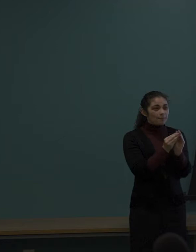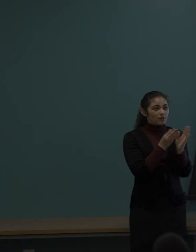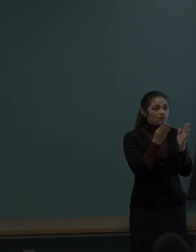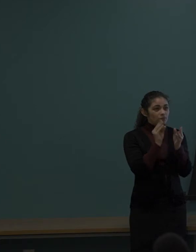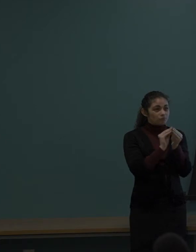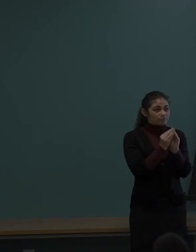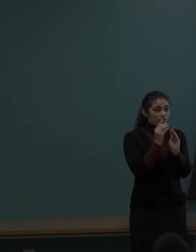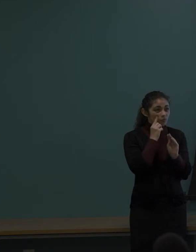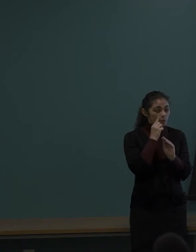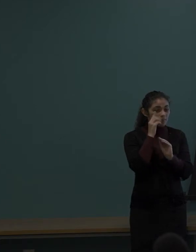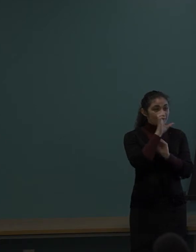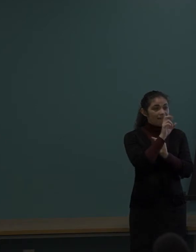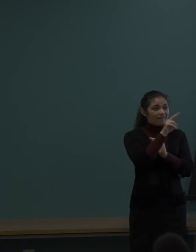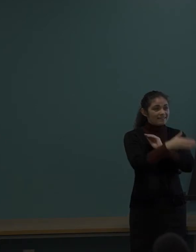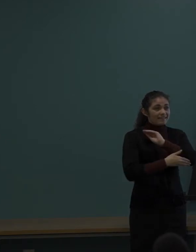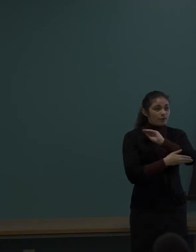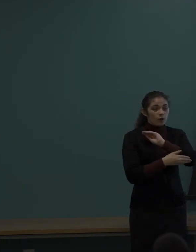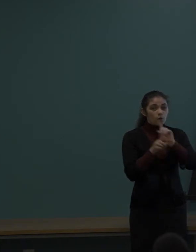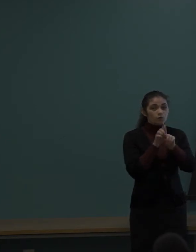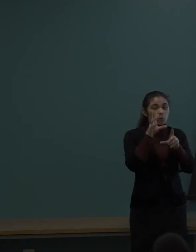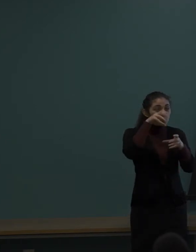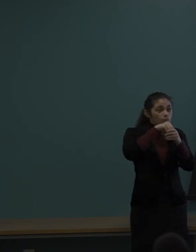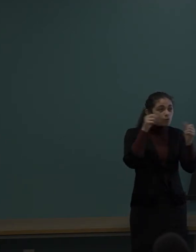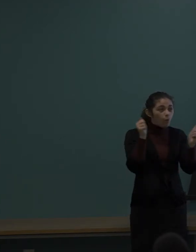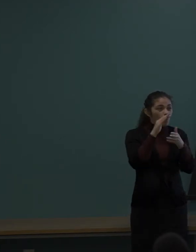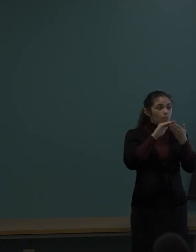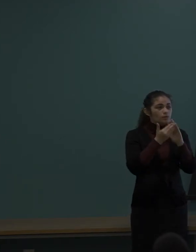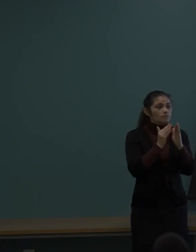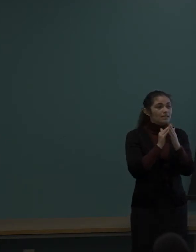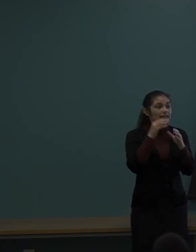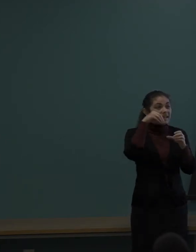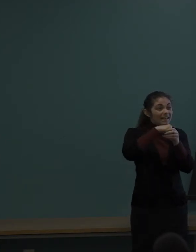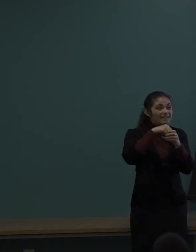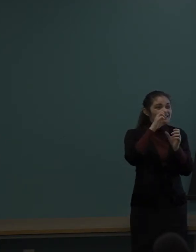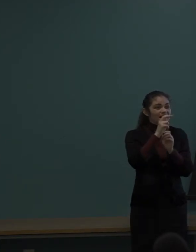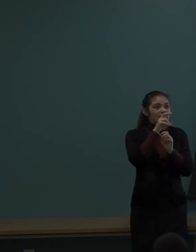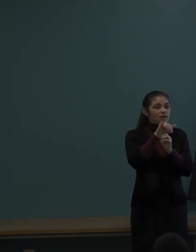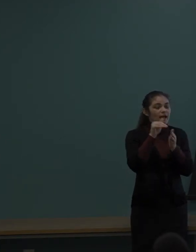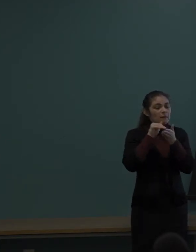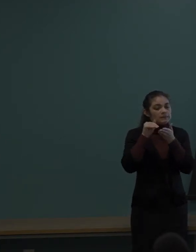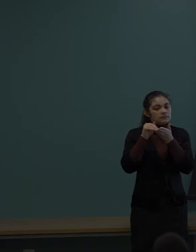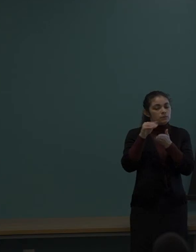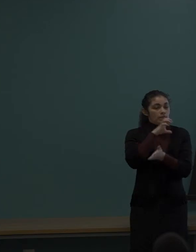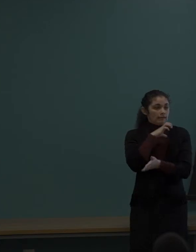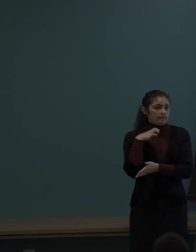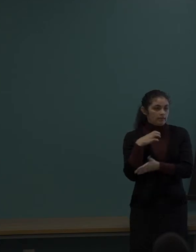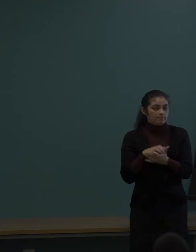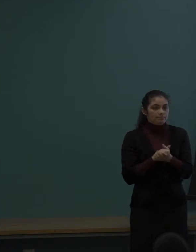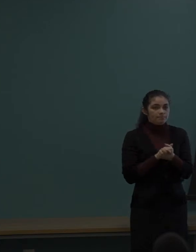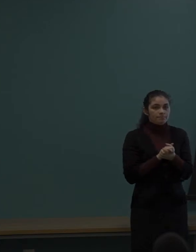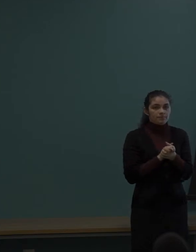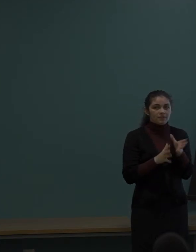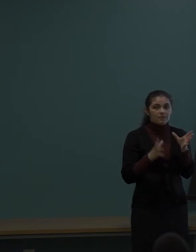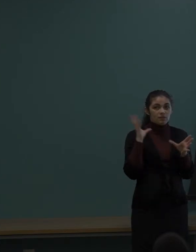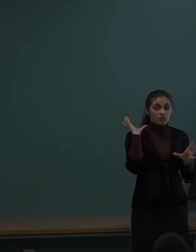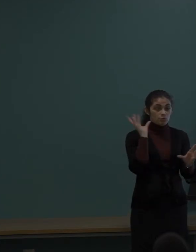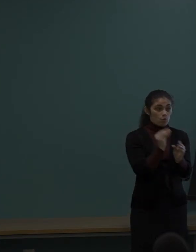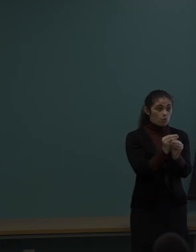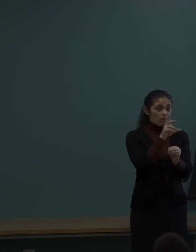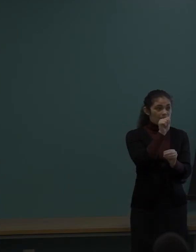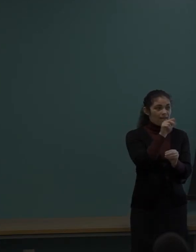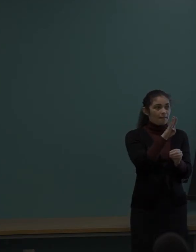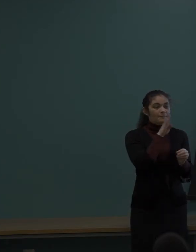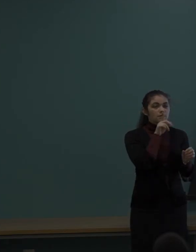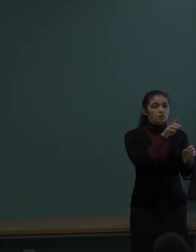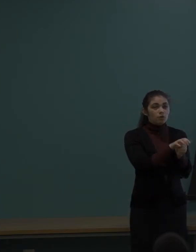County Board of Health jurisdiction, so this includes all the communities in Cuyahoga County except for the city of Cleveland. Our total lab-confirmed